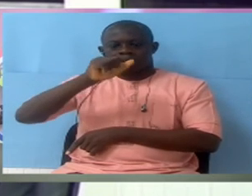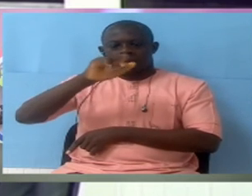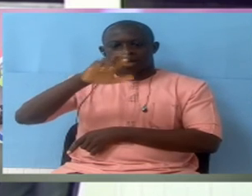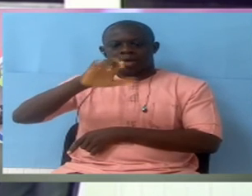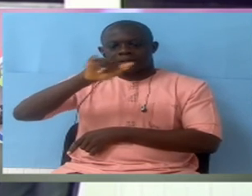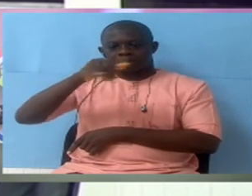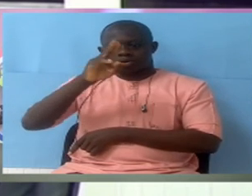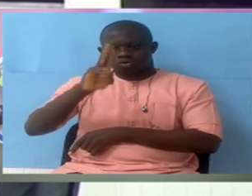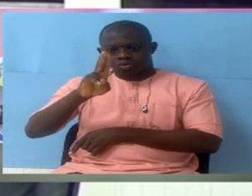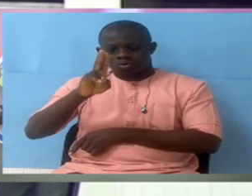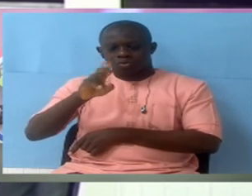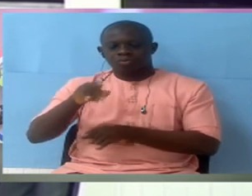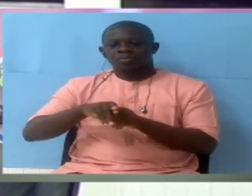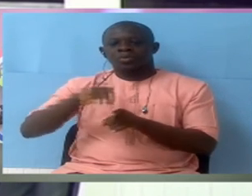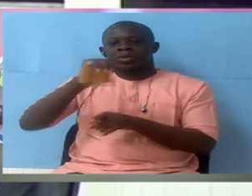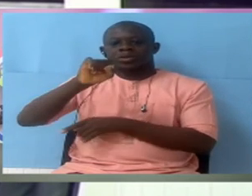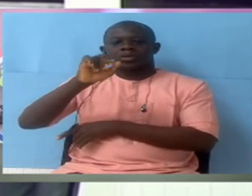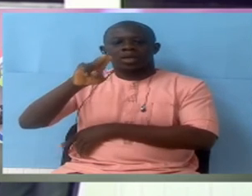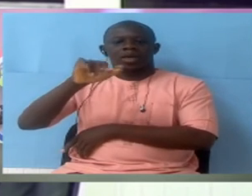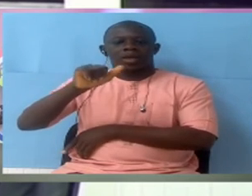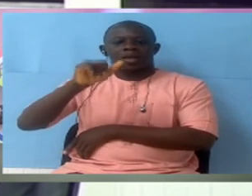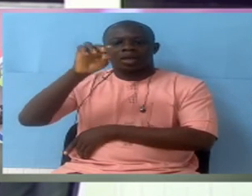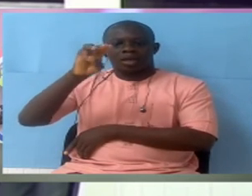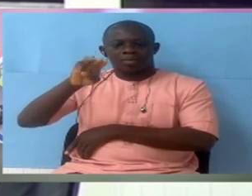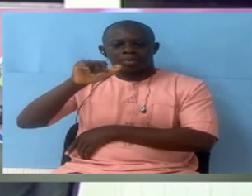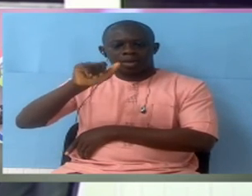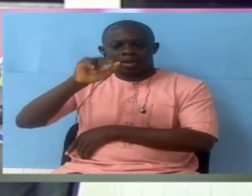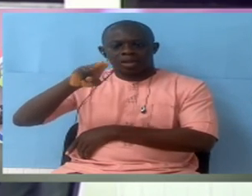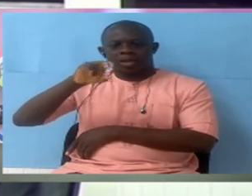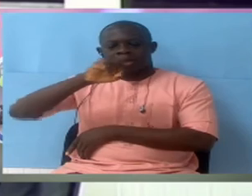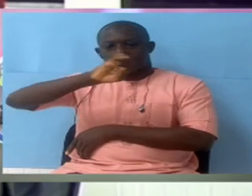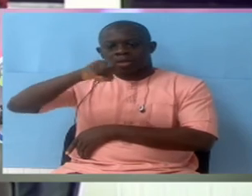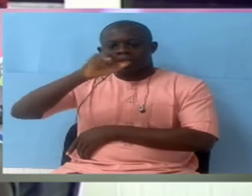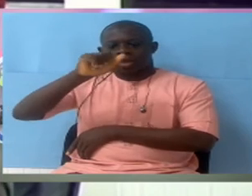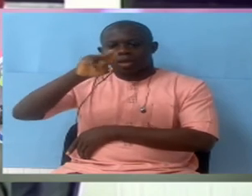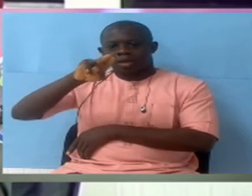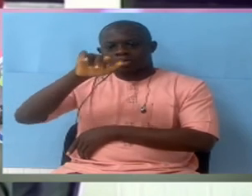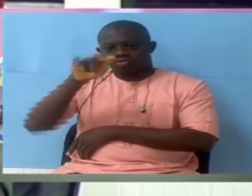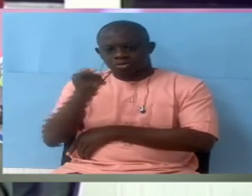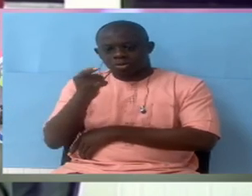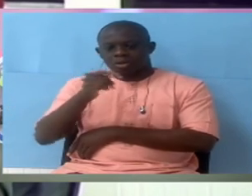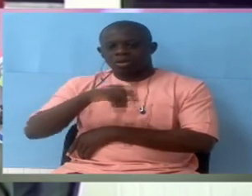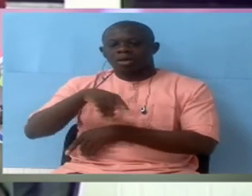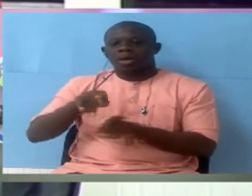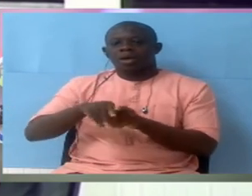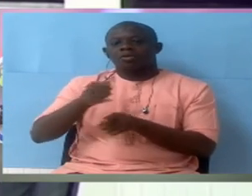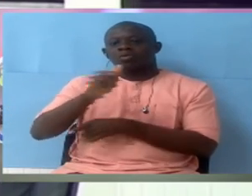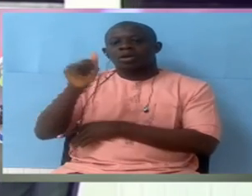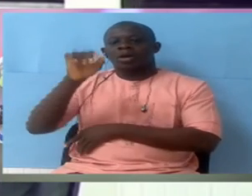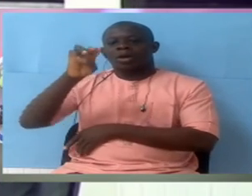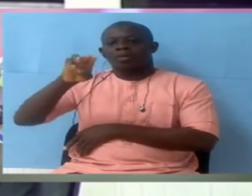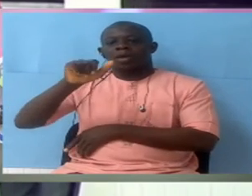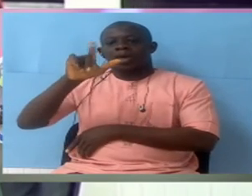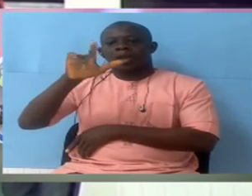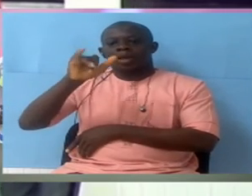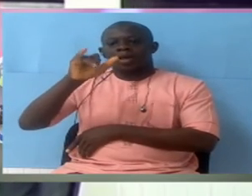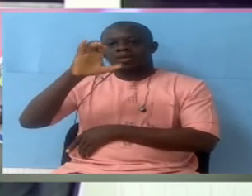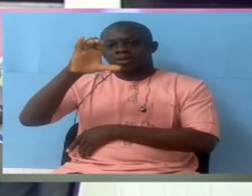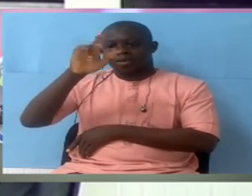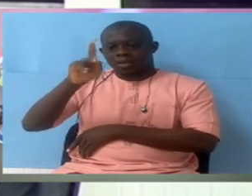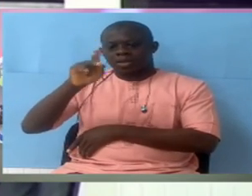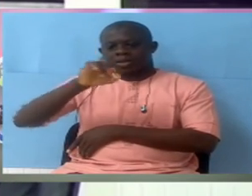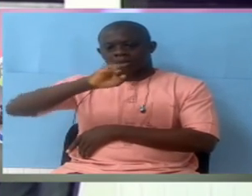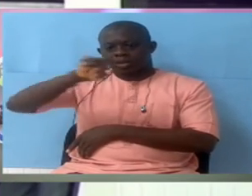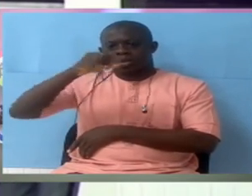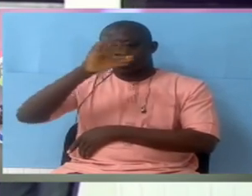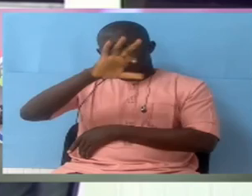and Malik Jata. Modu Jaju, Sana Manjang ak Malik Jata. And the rest will be in the second vehicle as backup. Ñeneen ñi nak dañoo nekk